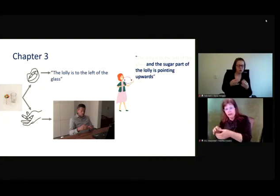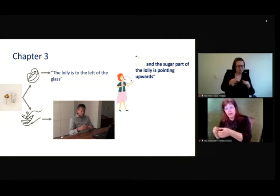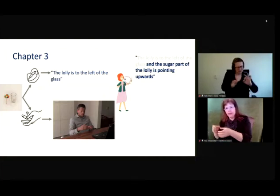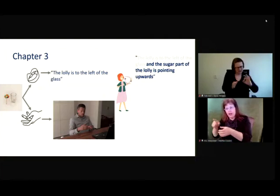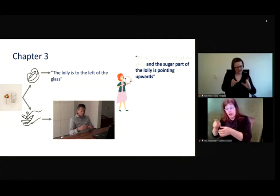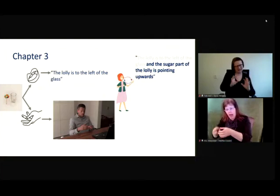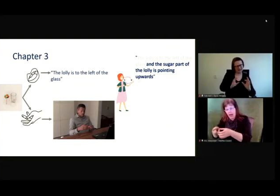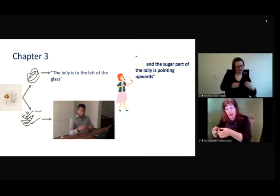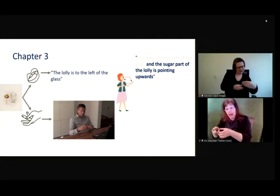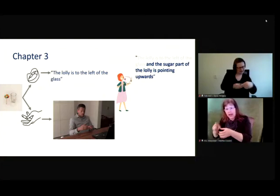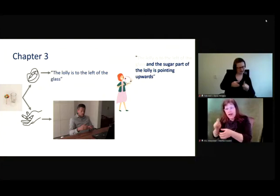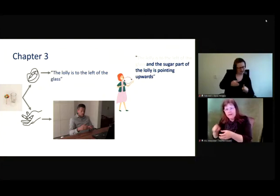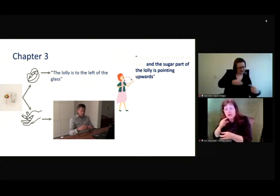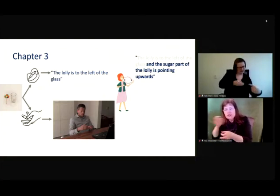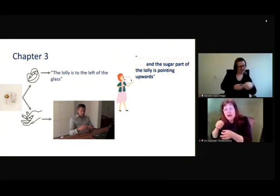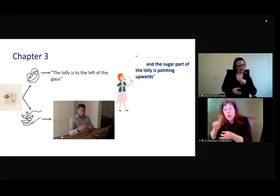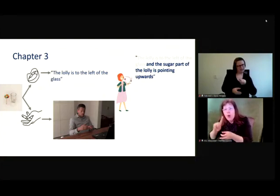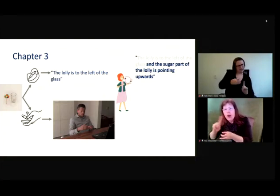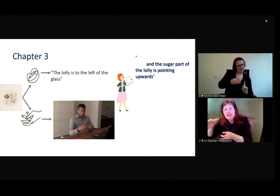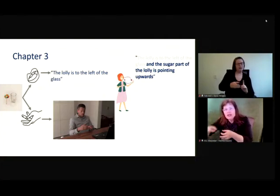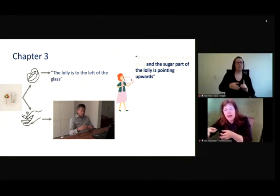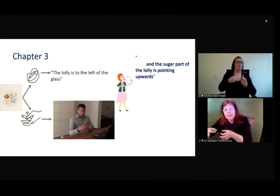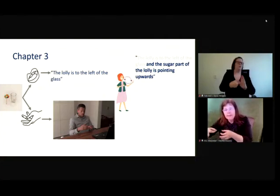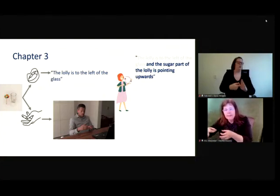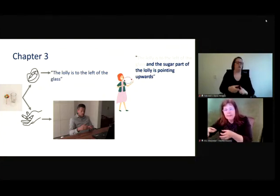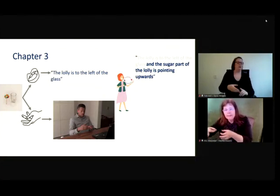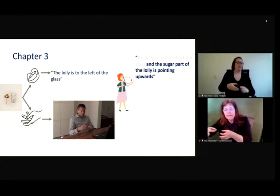lolly's orientation is vertical, not horizontally.